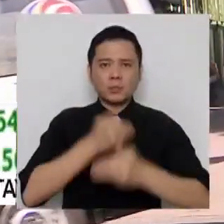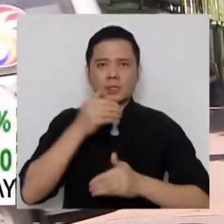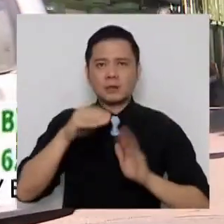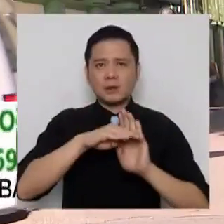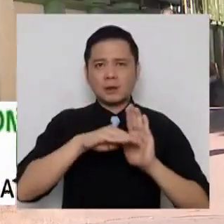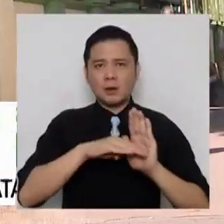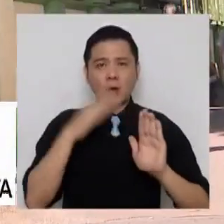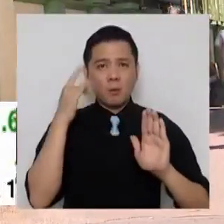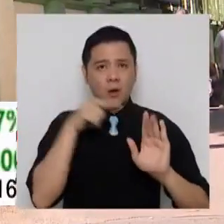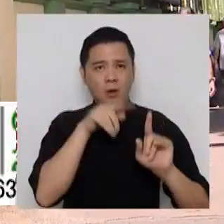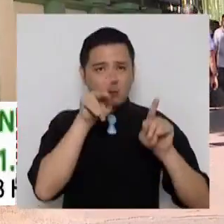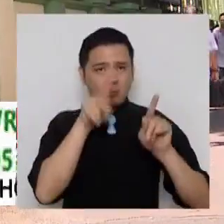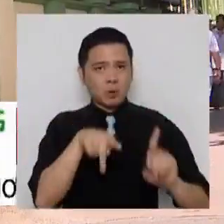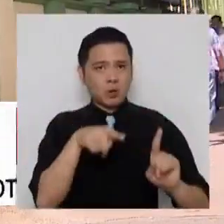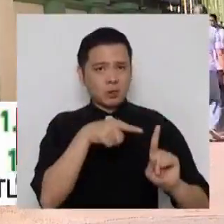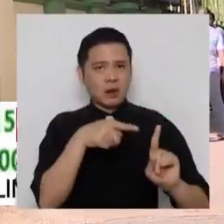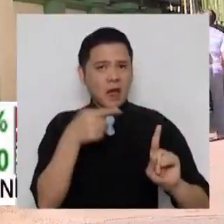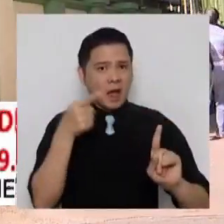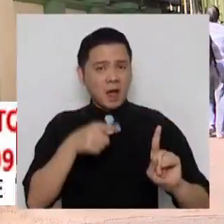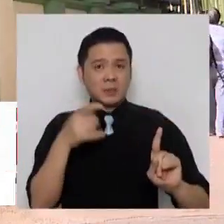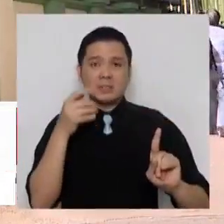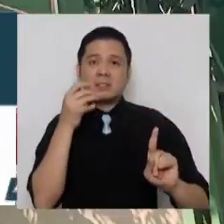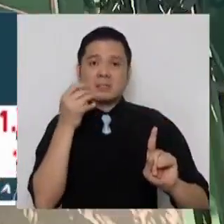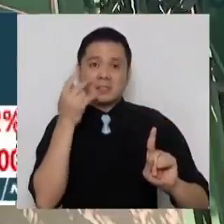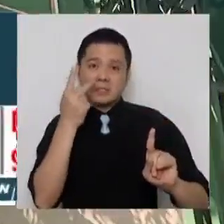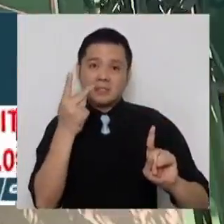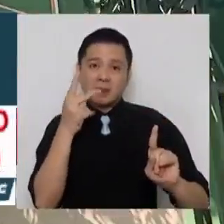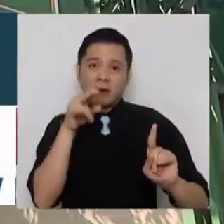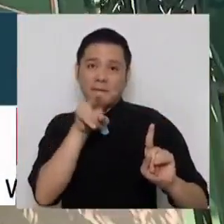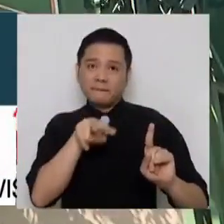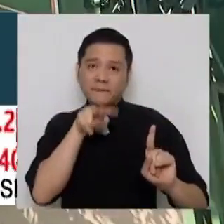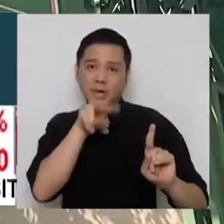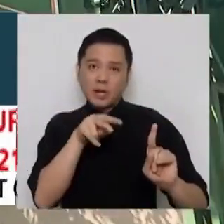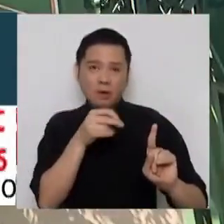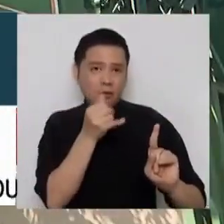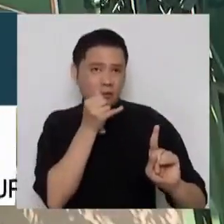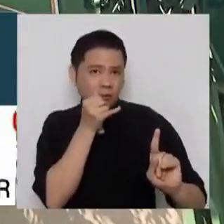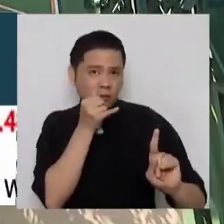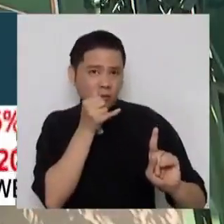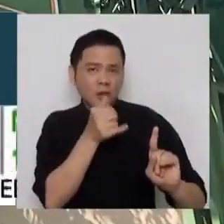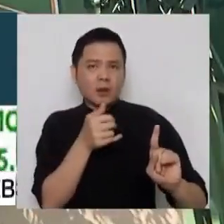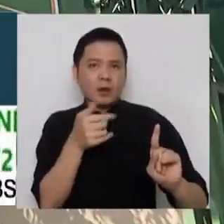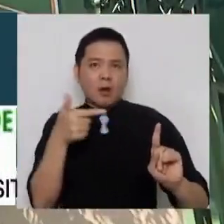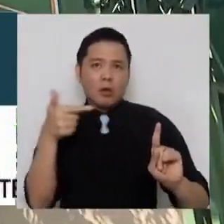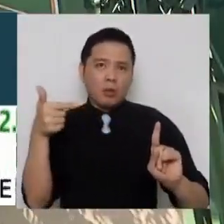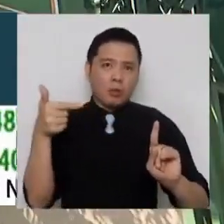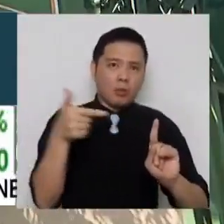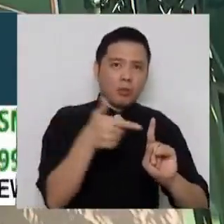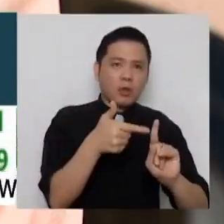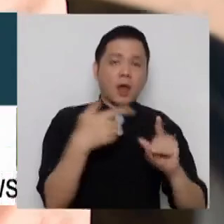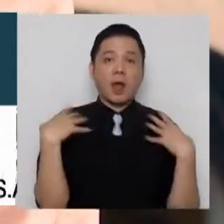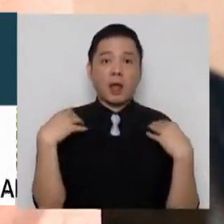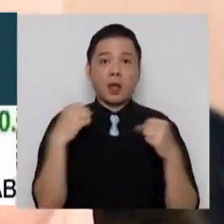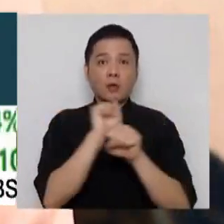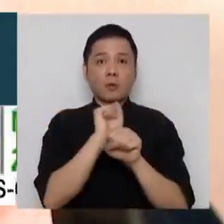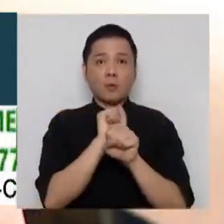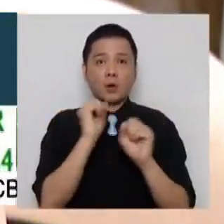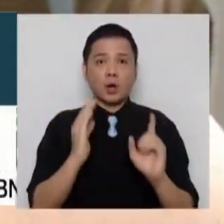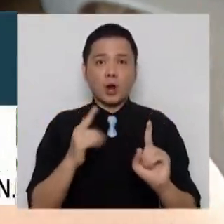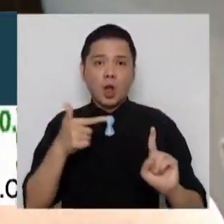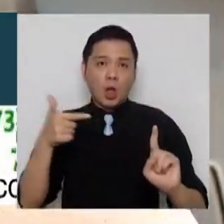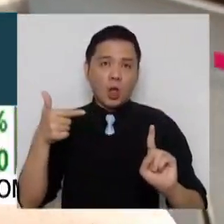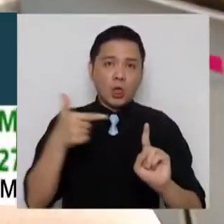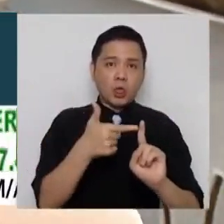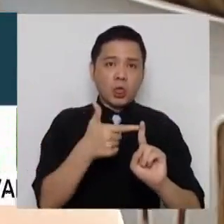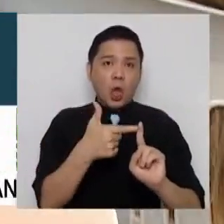proper dose. See, in a video filmed by the prospective vaccine recipient, the health worker was caught failing to